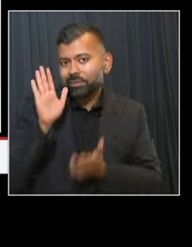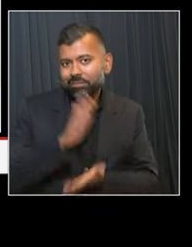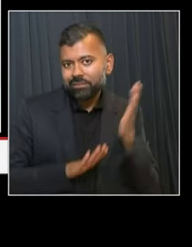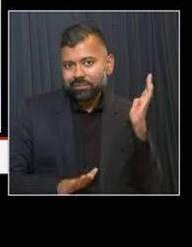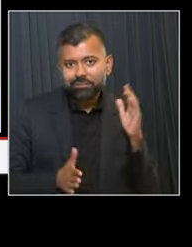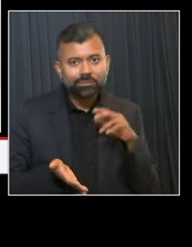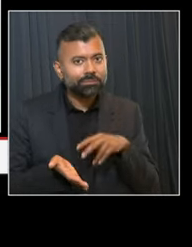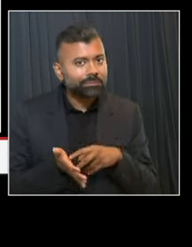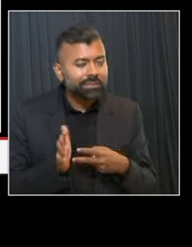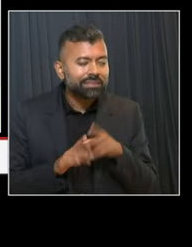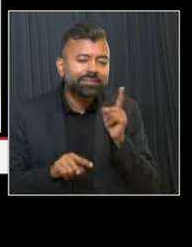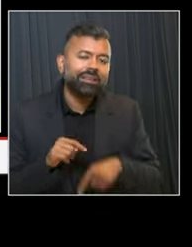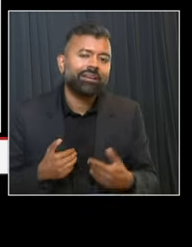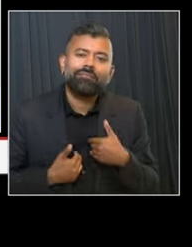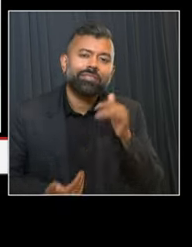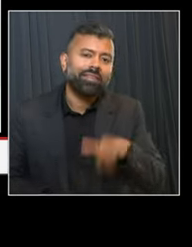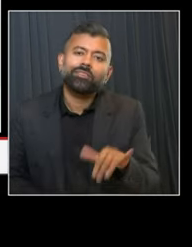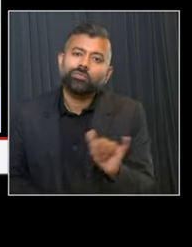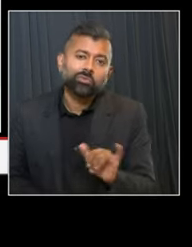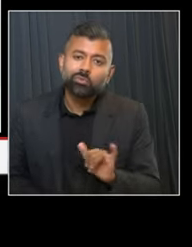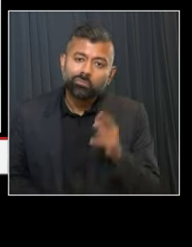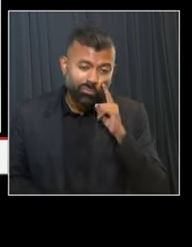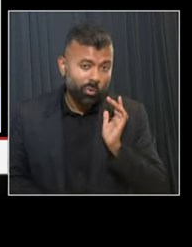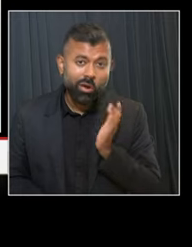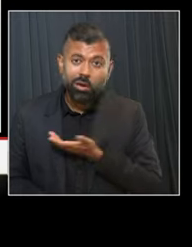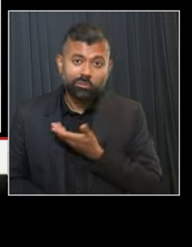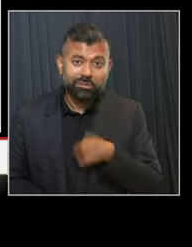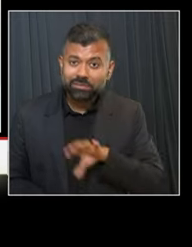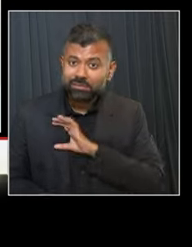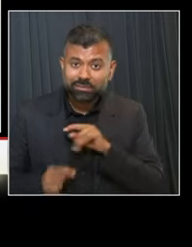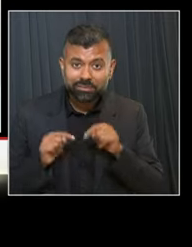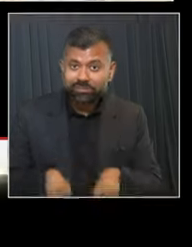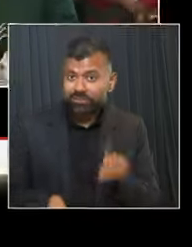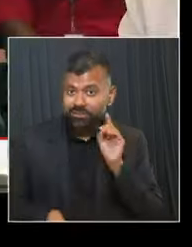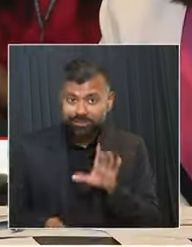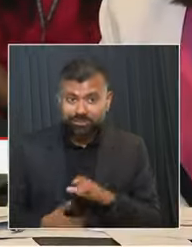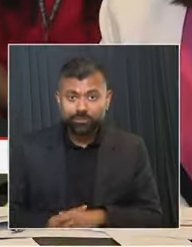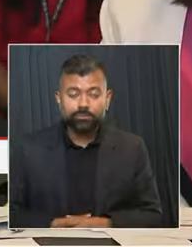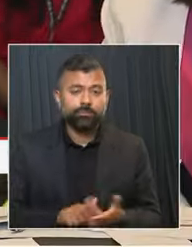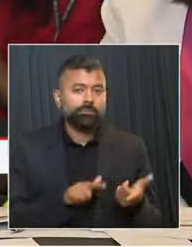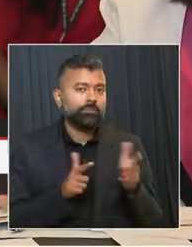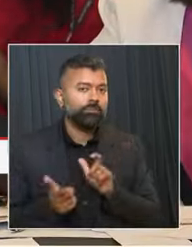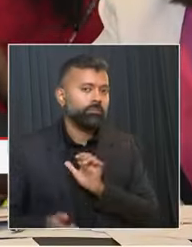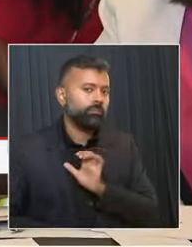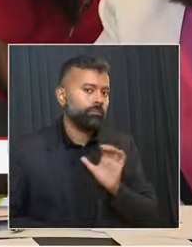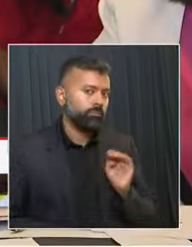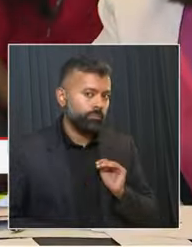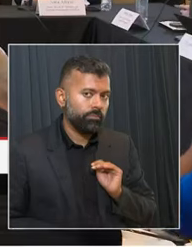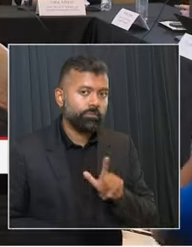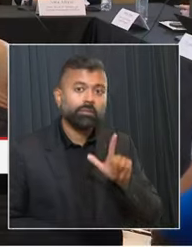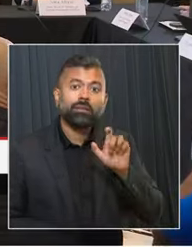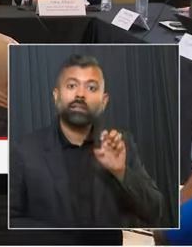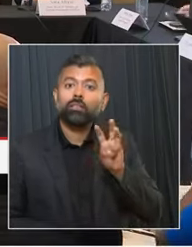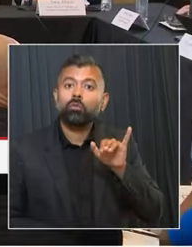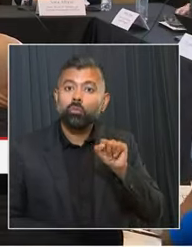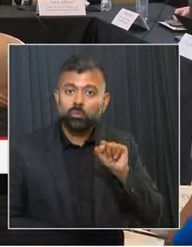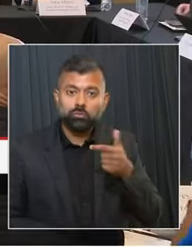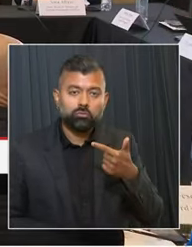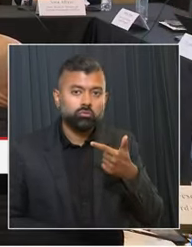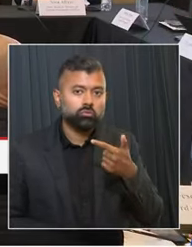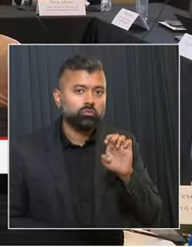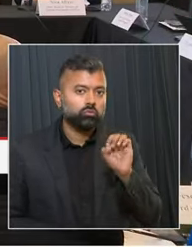that. Thank you, Mayor. I'm going to turn to Councilmember Lewis George. Thank you, Madam Mayor, and thank you to your team once